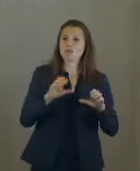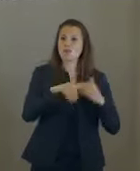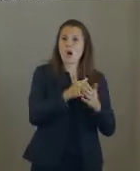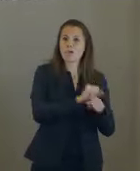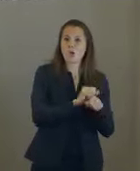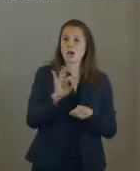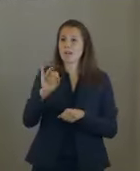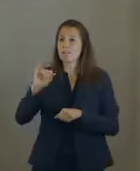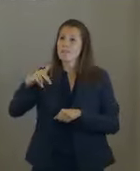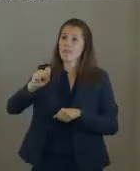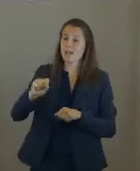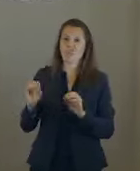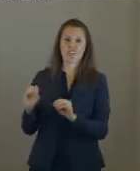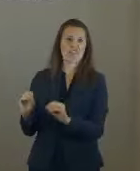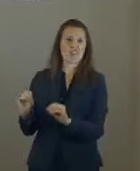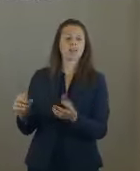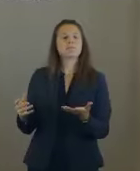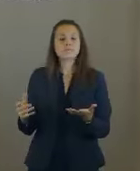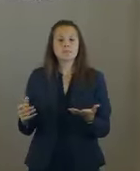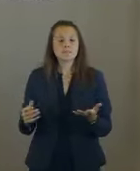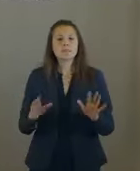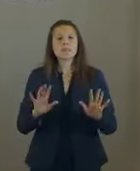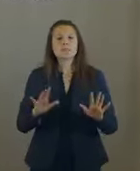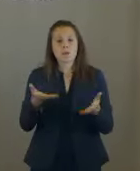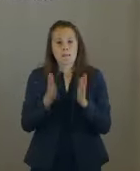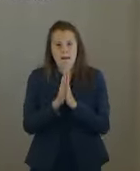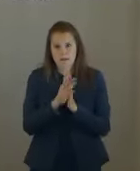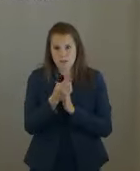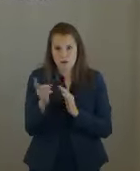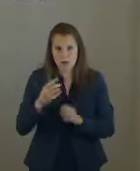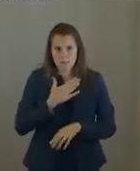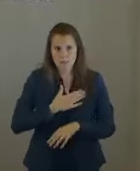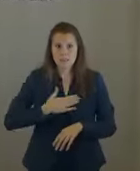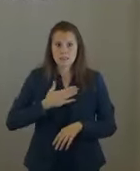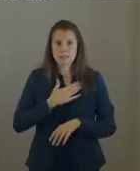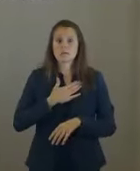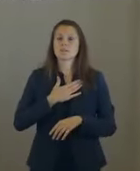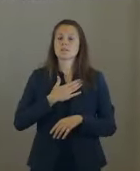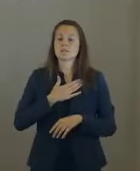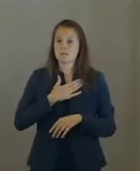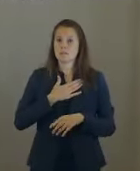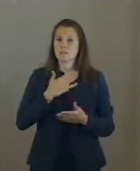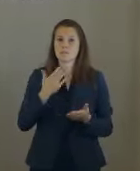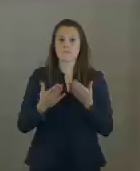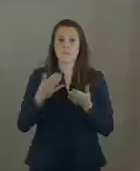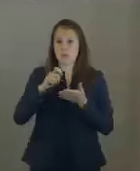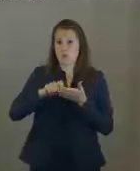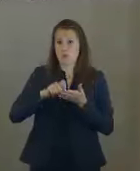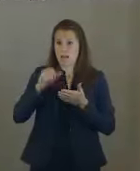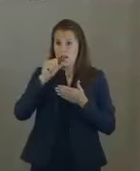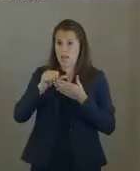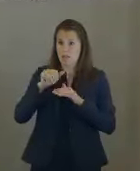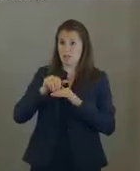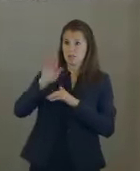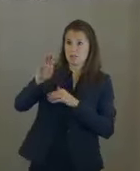and FIPs do nothing. And so, what I'm asking you guys to do is first, perhaps write a letter